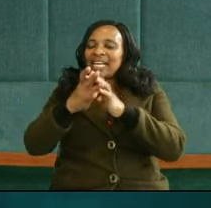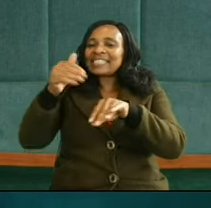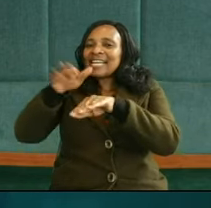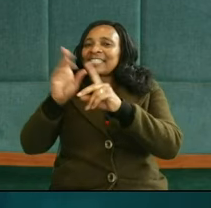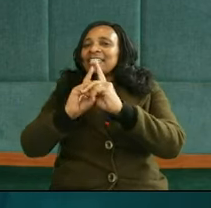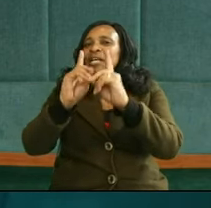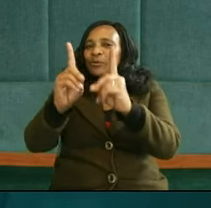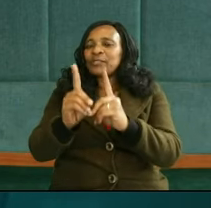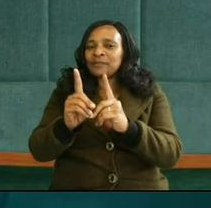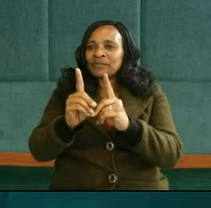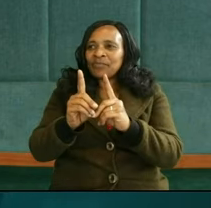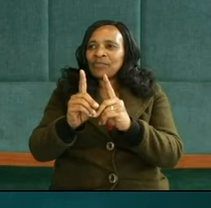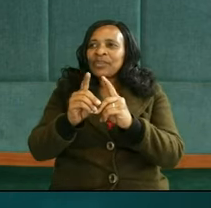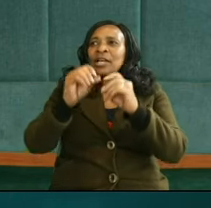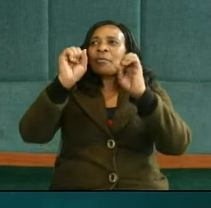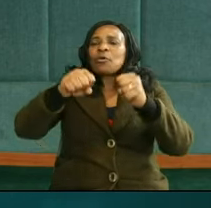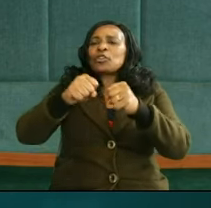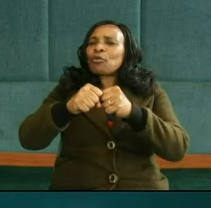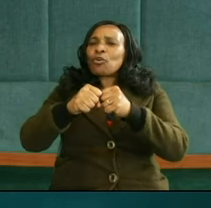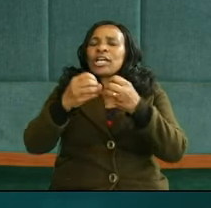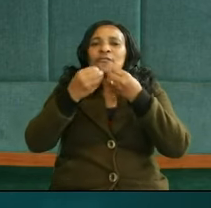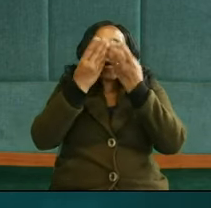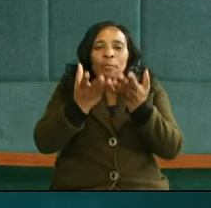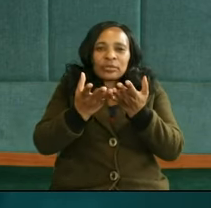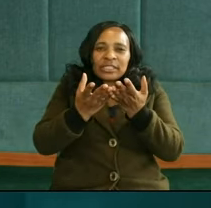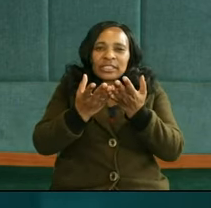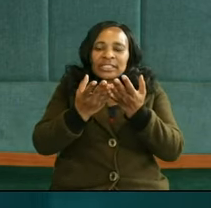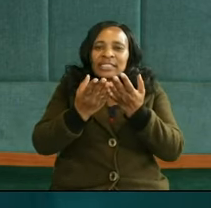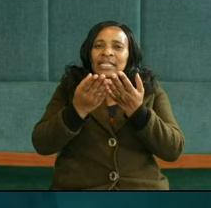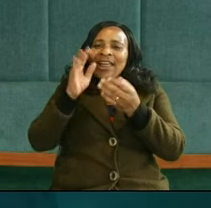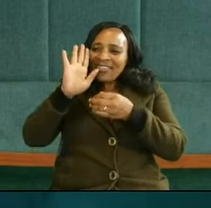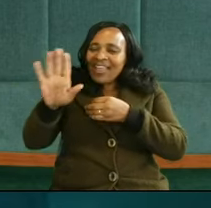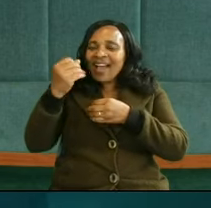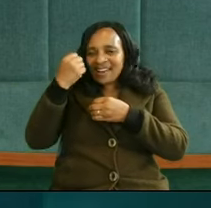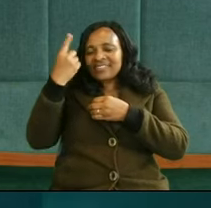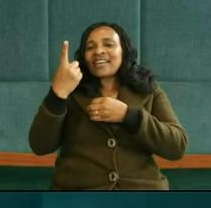And it could be that it was informed by their understanding,